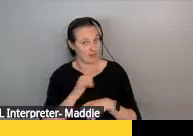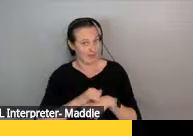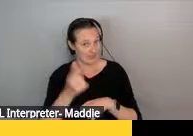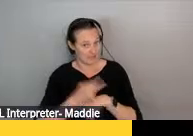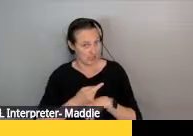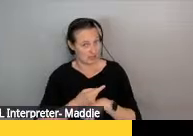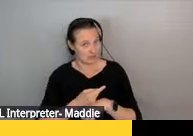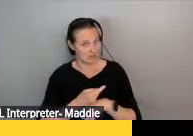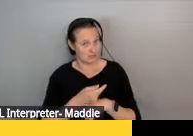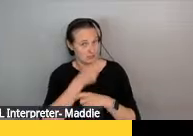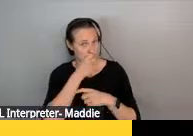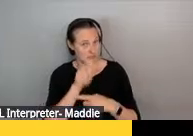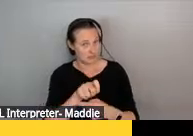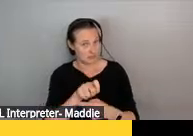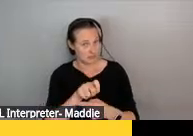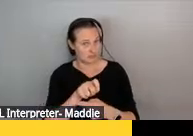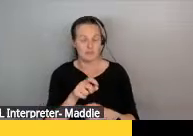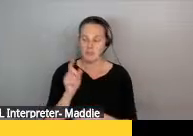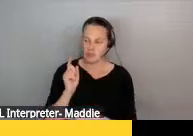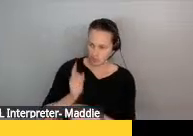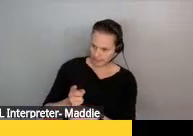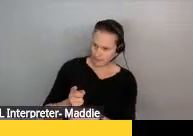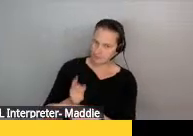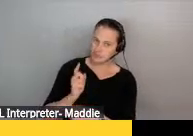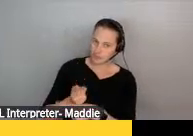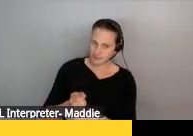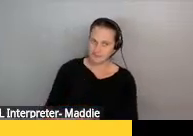deadline. Correct.